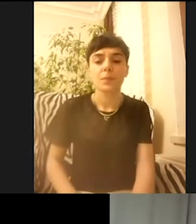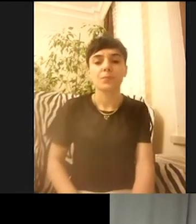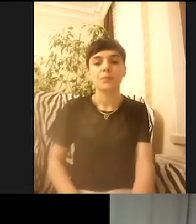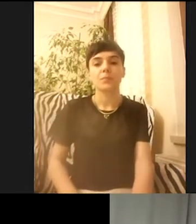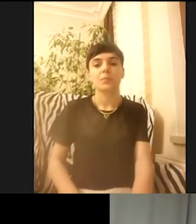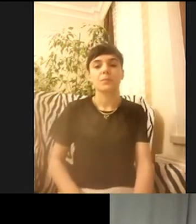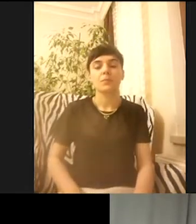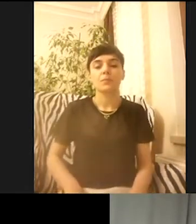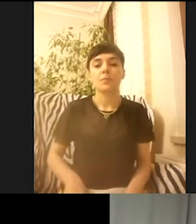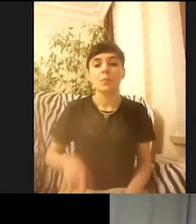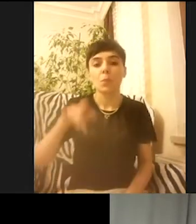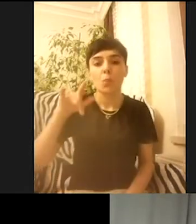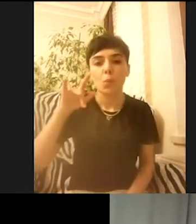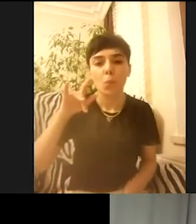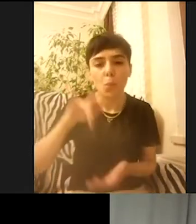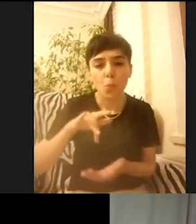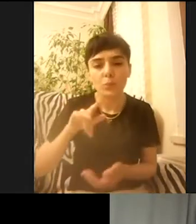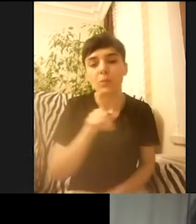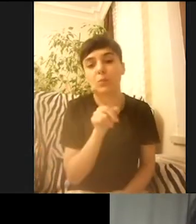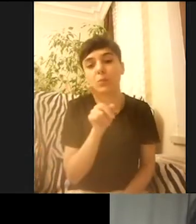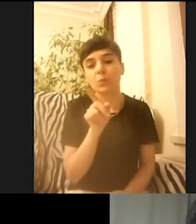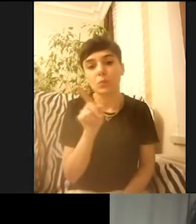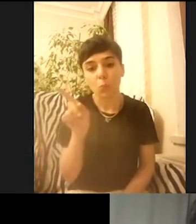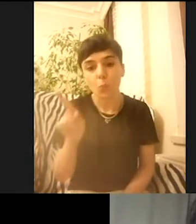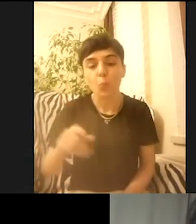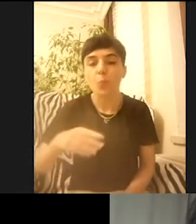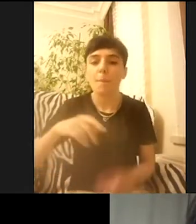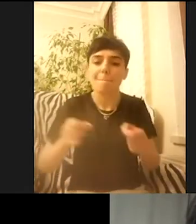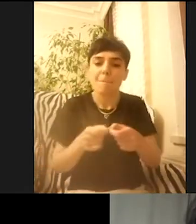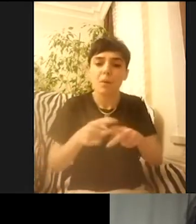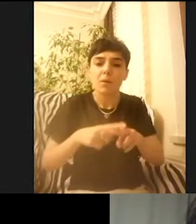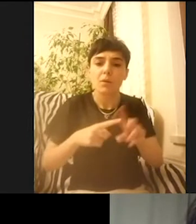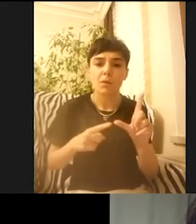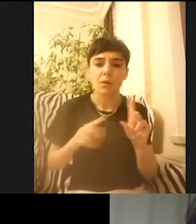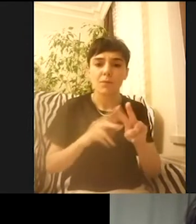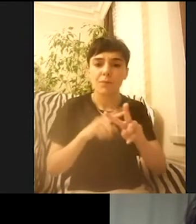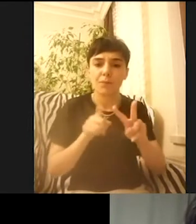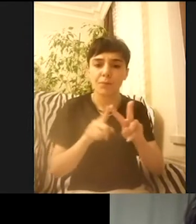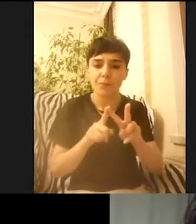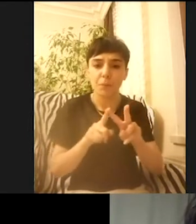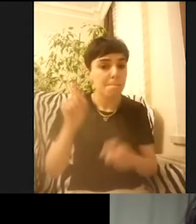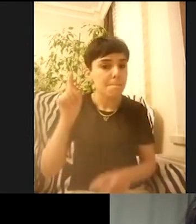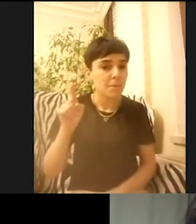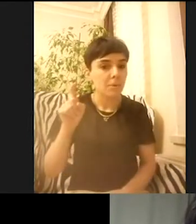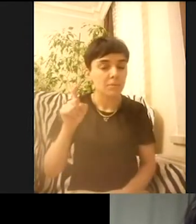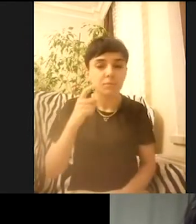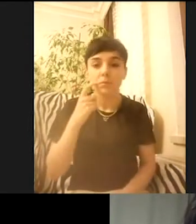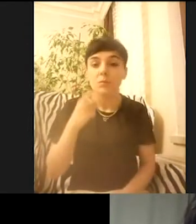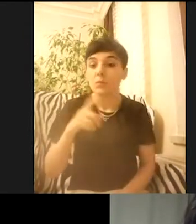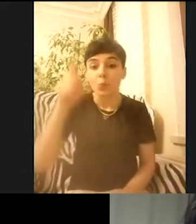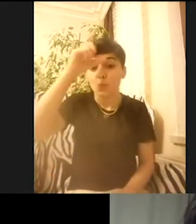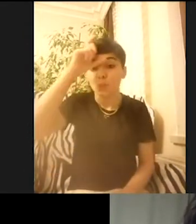Union in a country such like that, you mean? Well, maybe first to stay with Turkey, the Istanbul Pride,